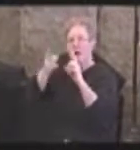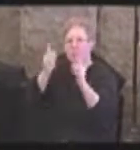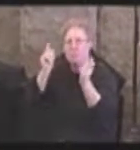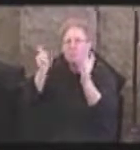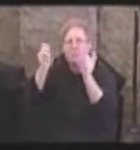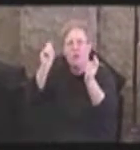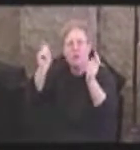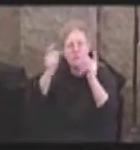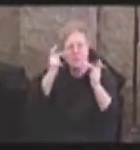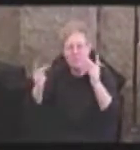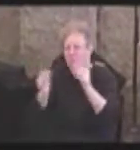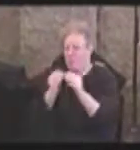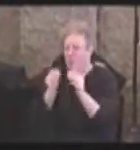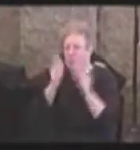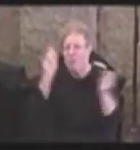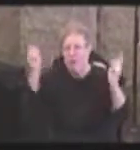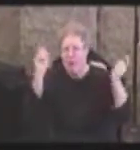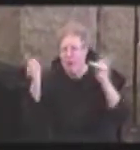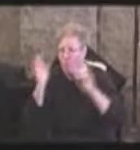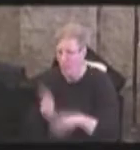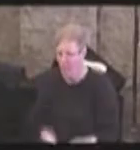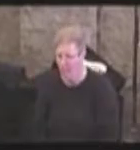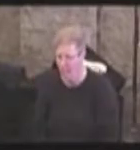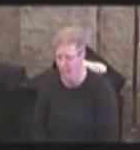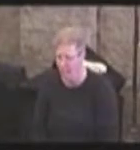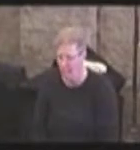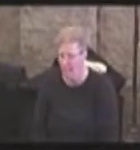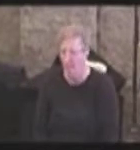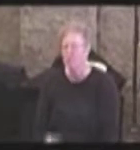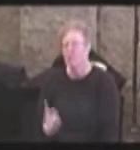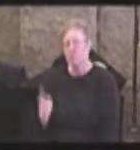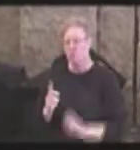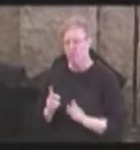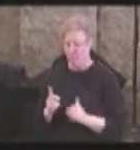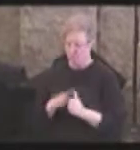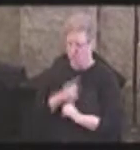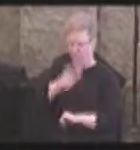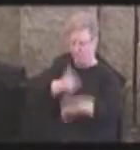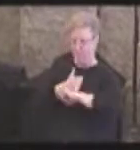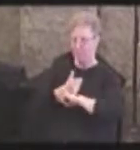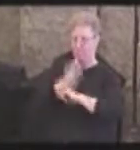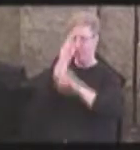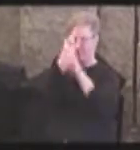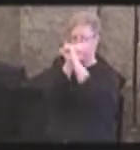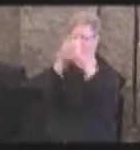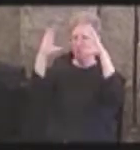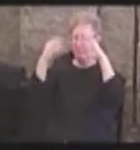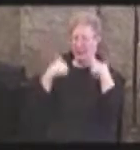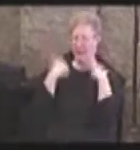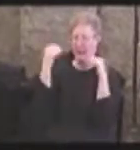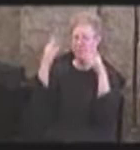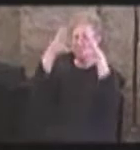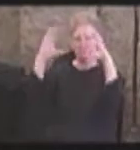the vision because now you see more of what's happening. So even though it is somewhat limited when you set your vision, it changes as